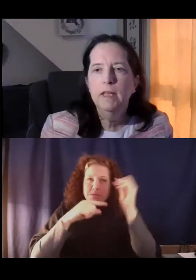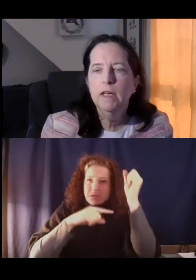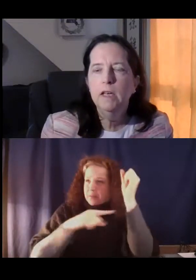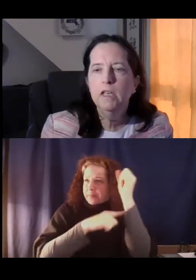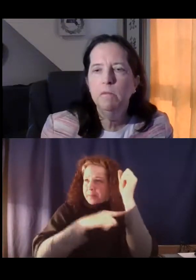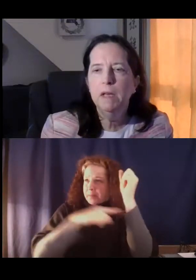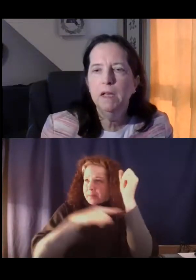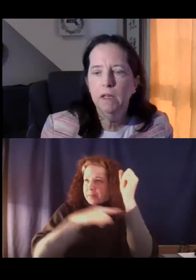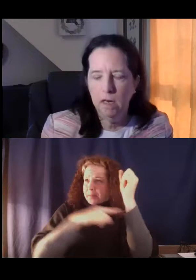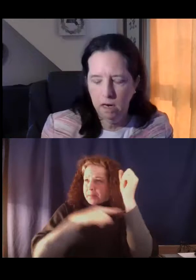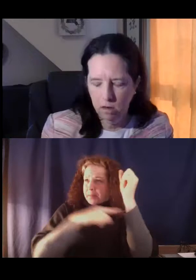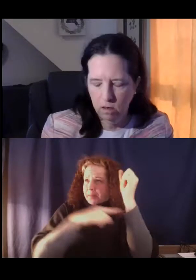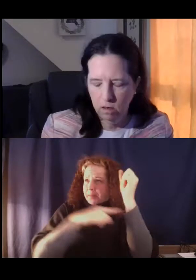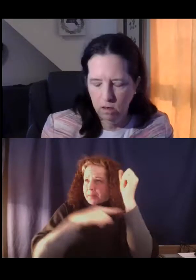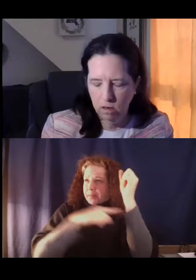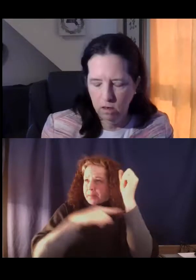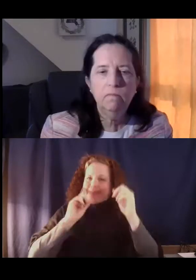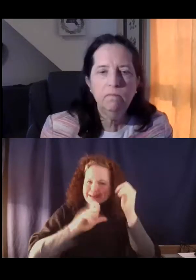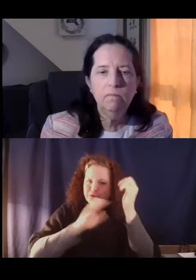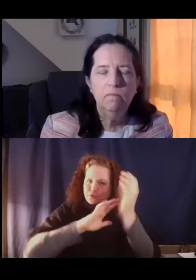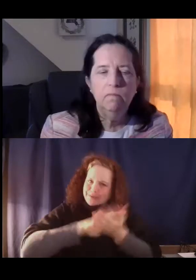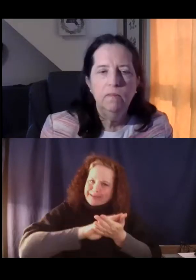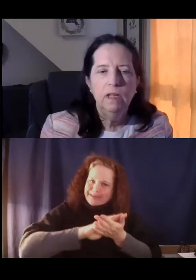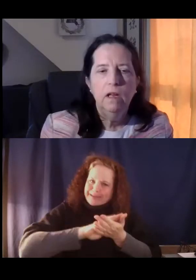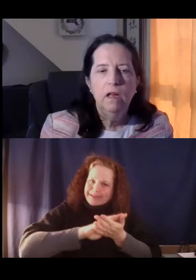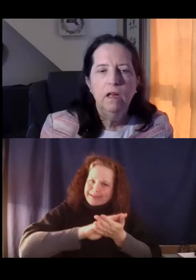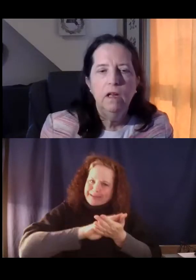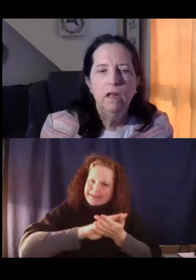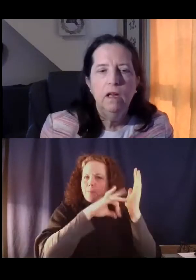use these signals and they need to be cleared.